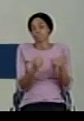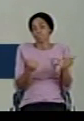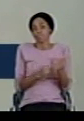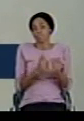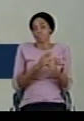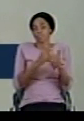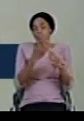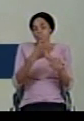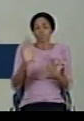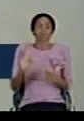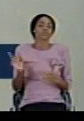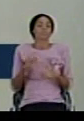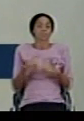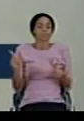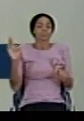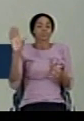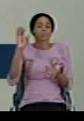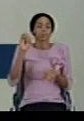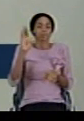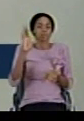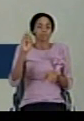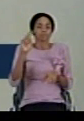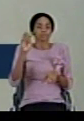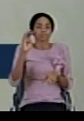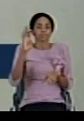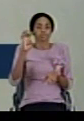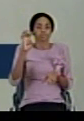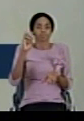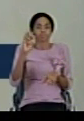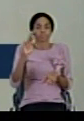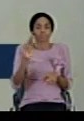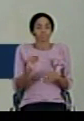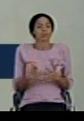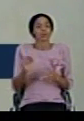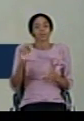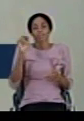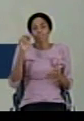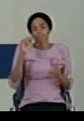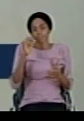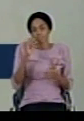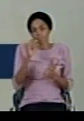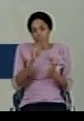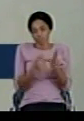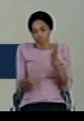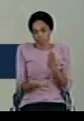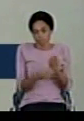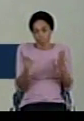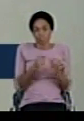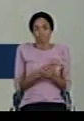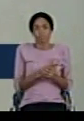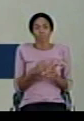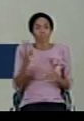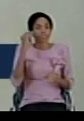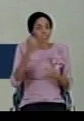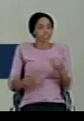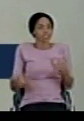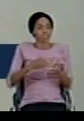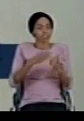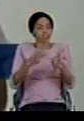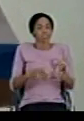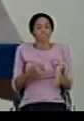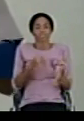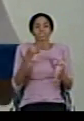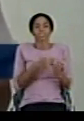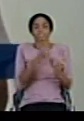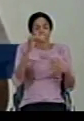The last choir song of Port Harcourt Choir, it is finished. While the song